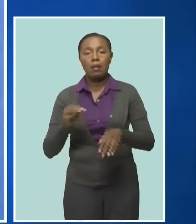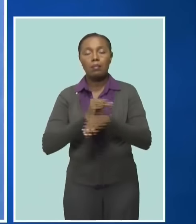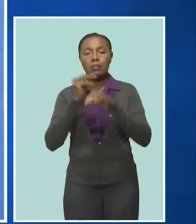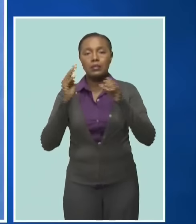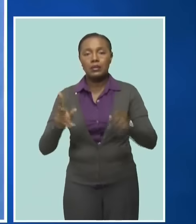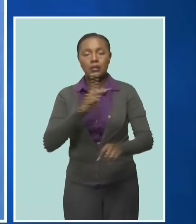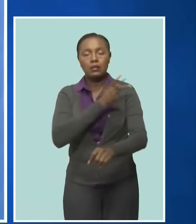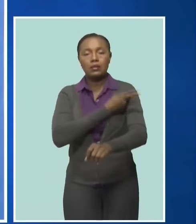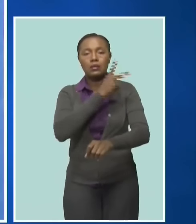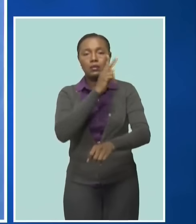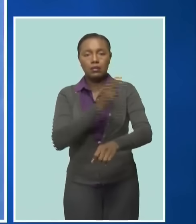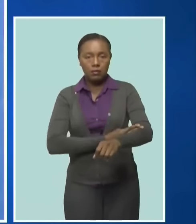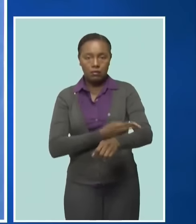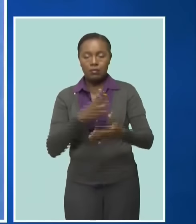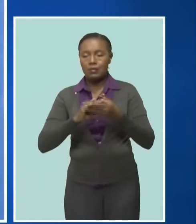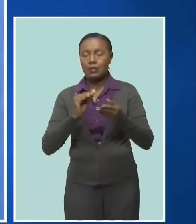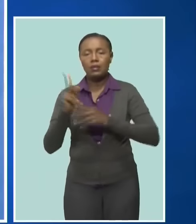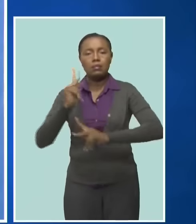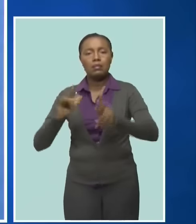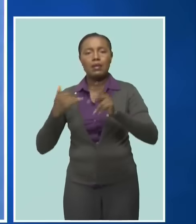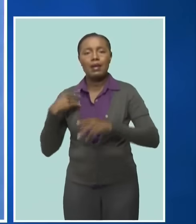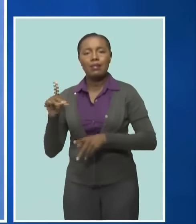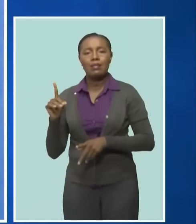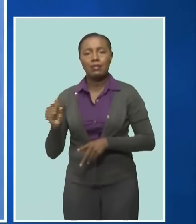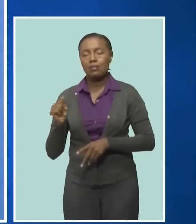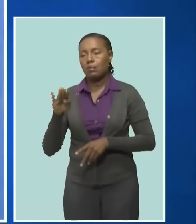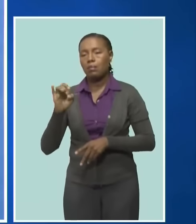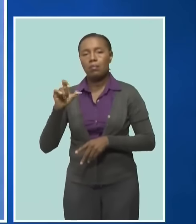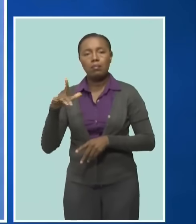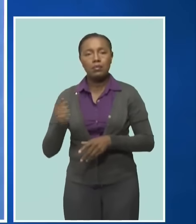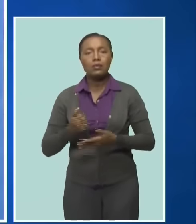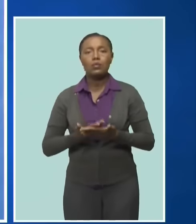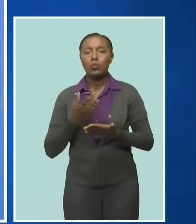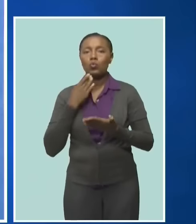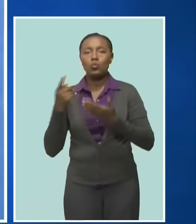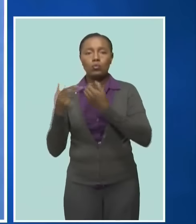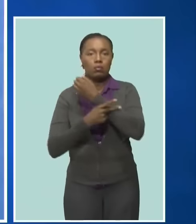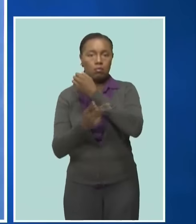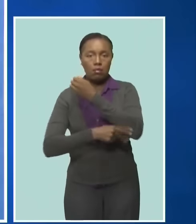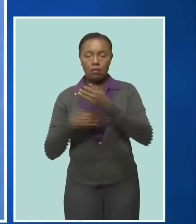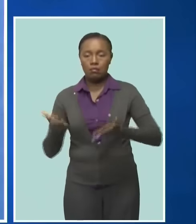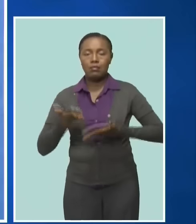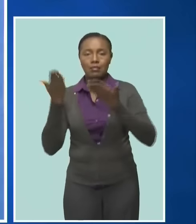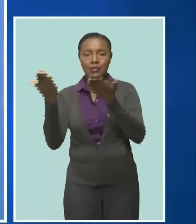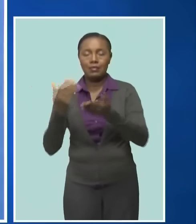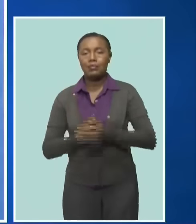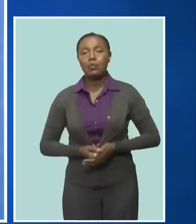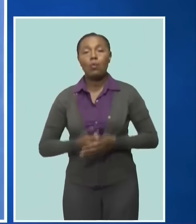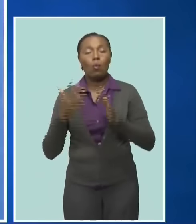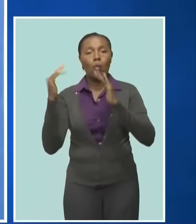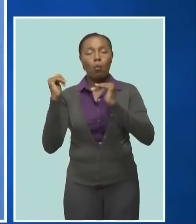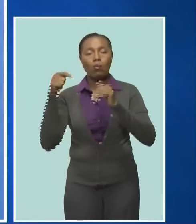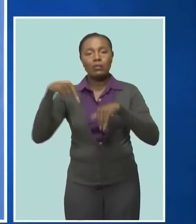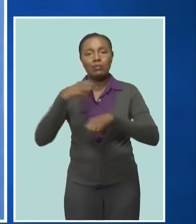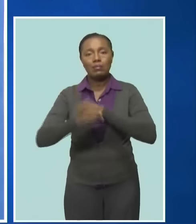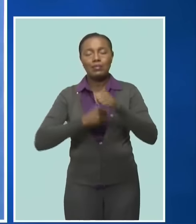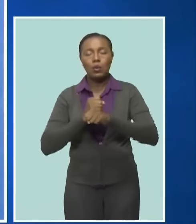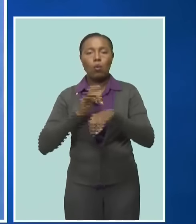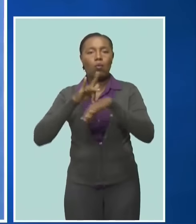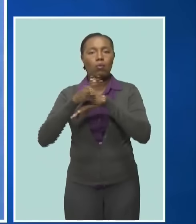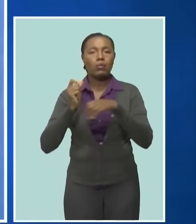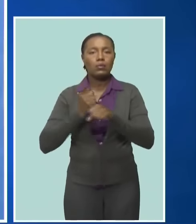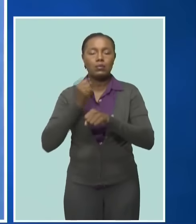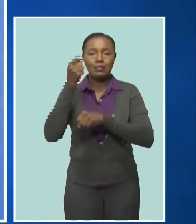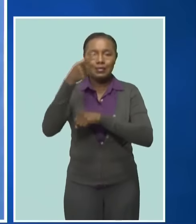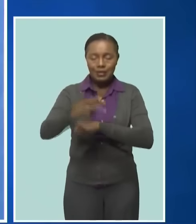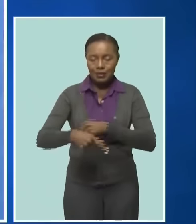Affairs, Kirk Humphrey, says the Persons with Disabilities Bill will be laid in Parliament soon. Hopefully debate this year or very early next year to be able to